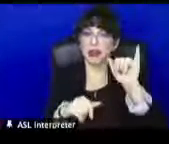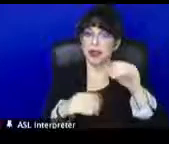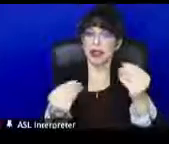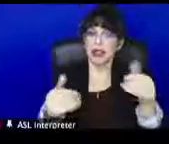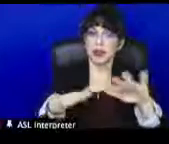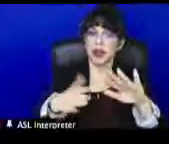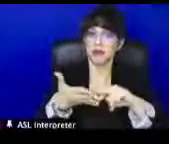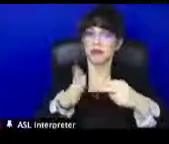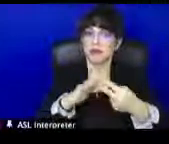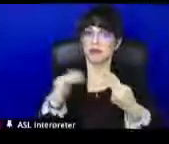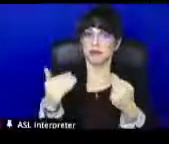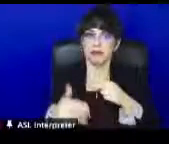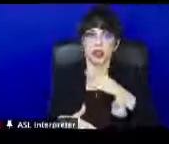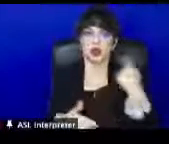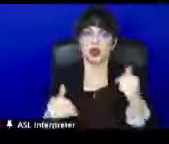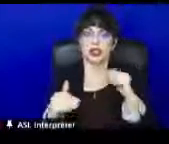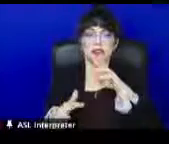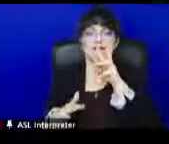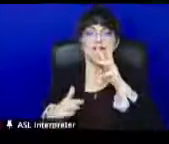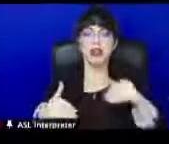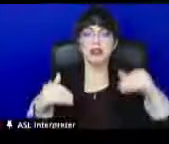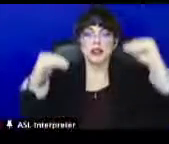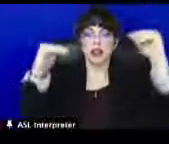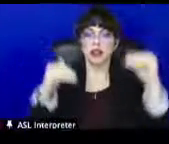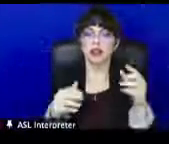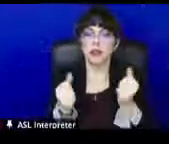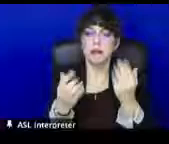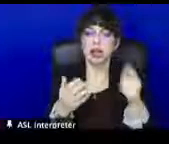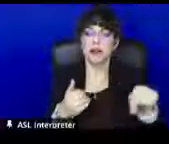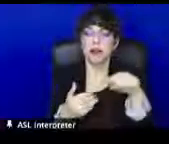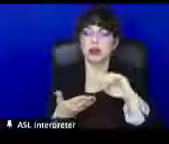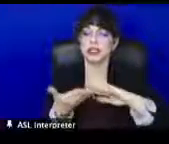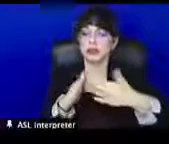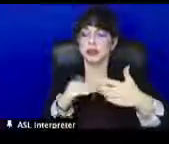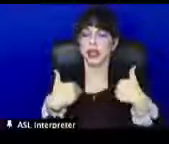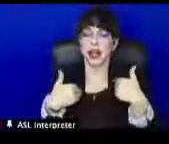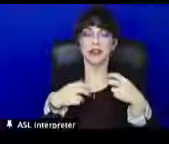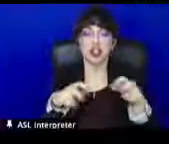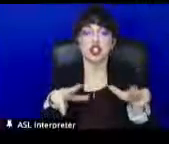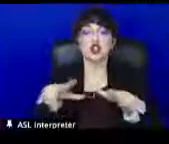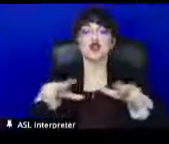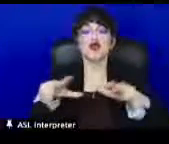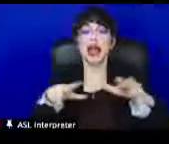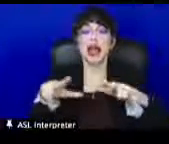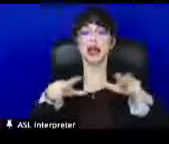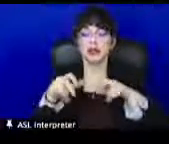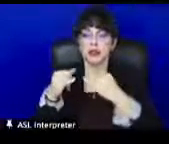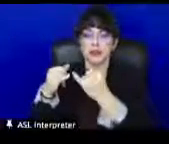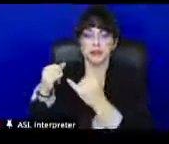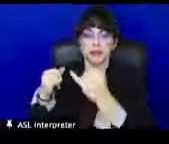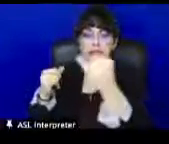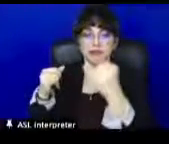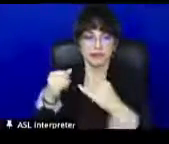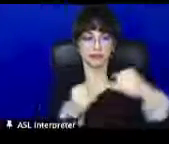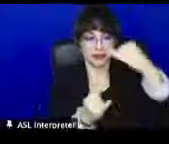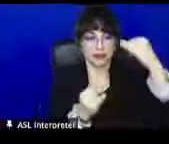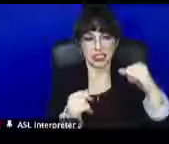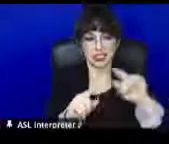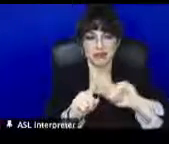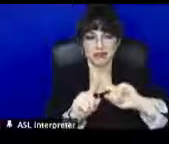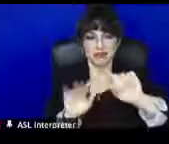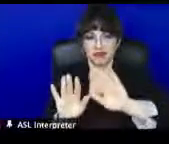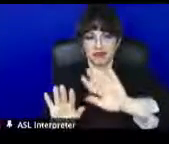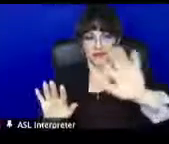floods. Many of these foothill communities have trail systems that lead directly from the cities into the mountains. The range is a source of